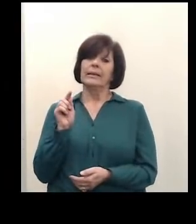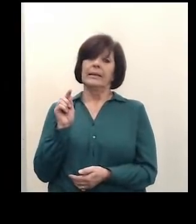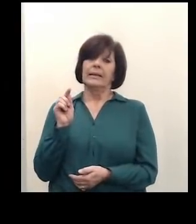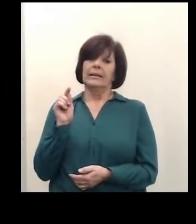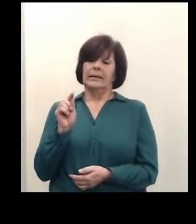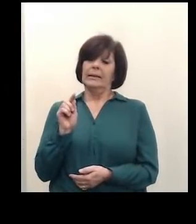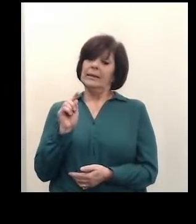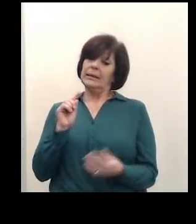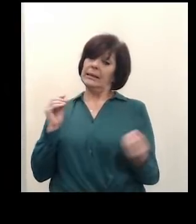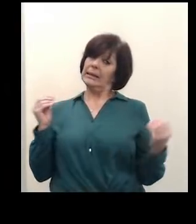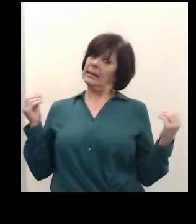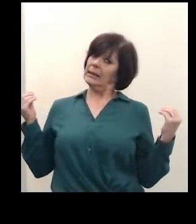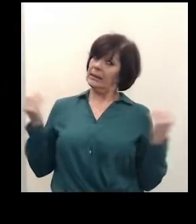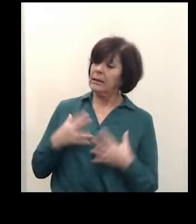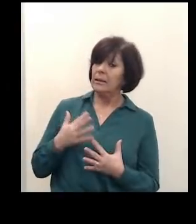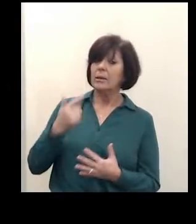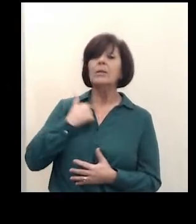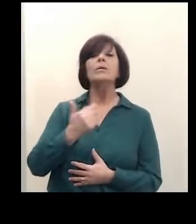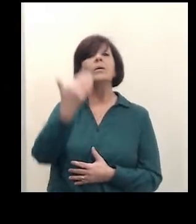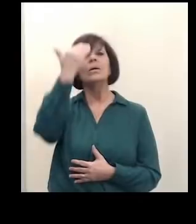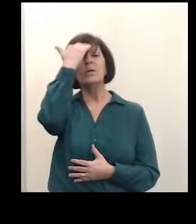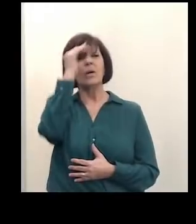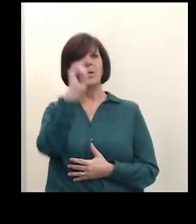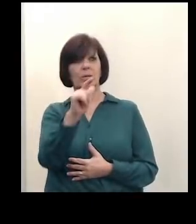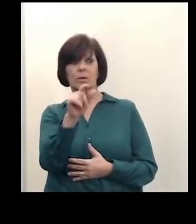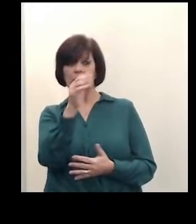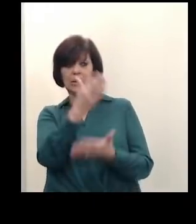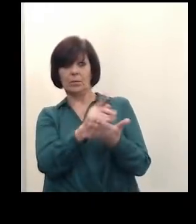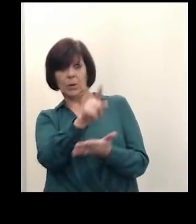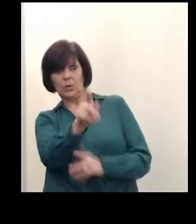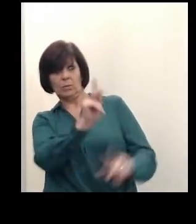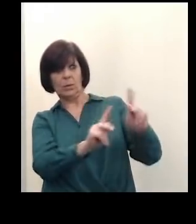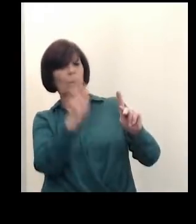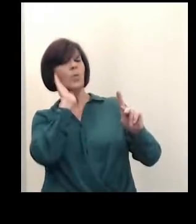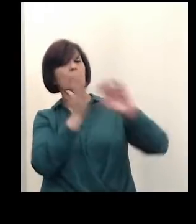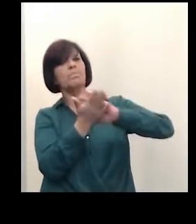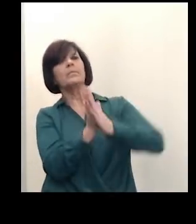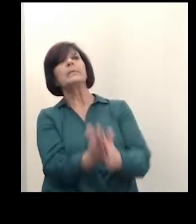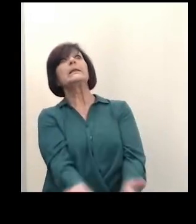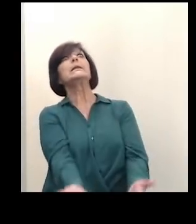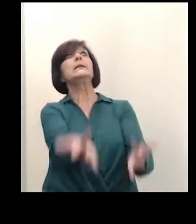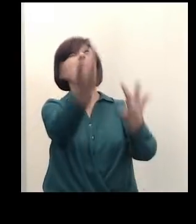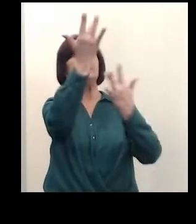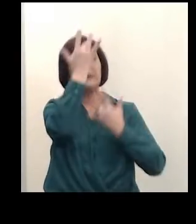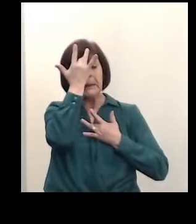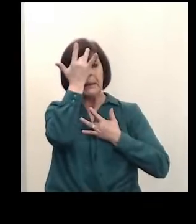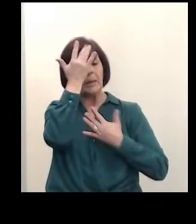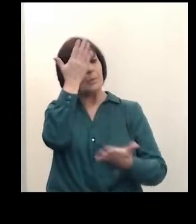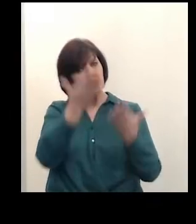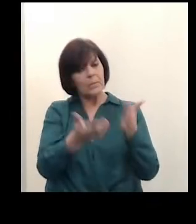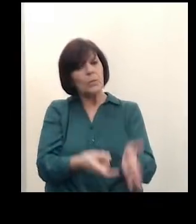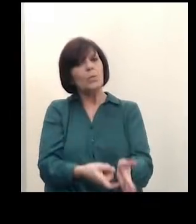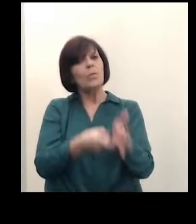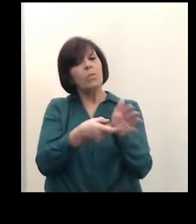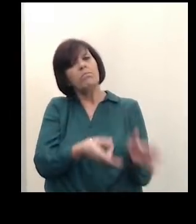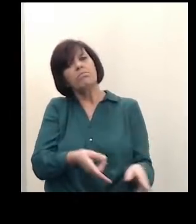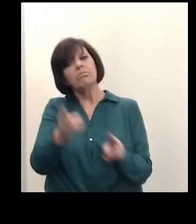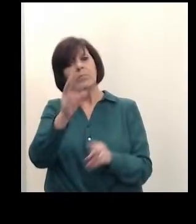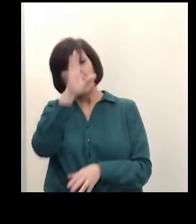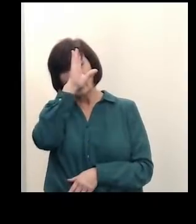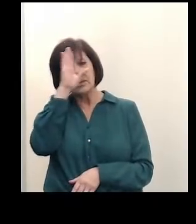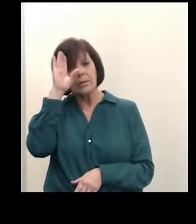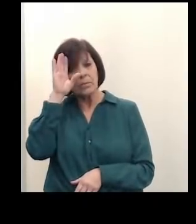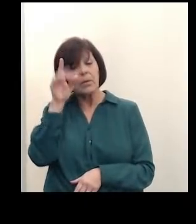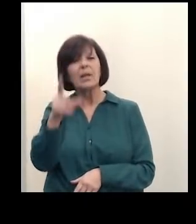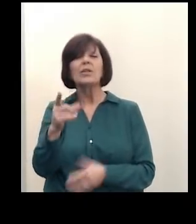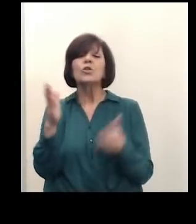scary because we know a certain percentage of those individuals are going to get very sick and potentially require hospitalization. And the averages are there's a small